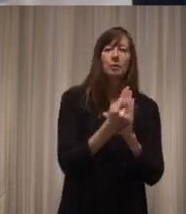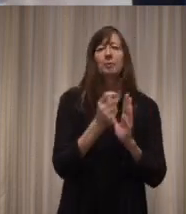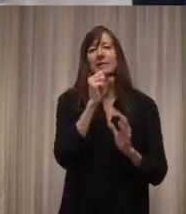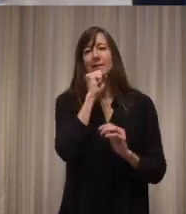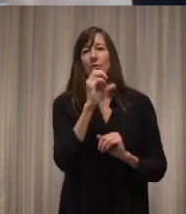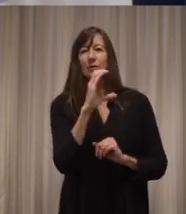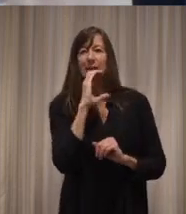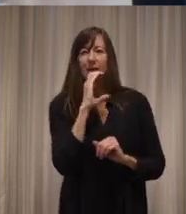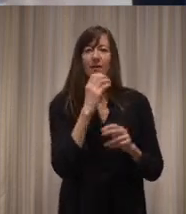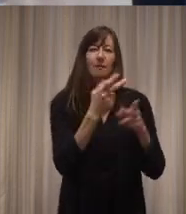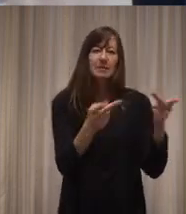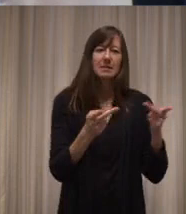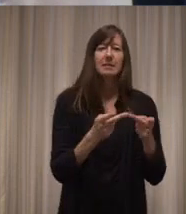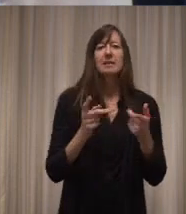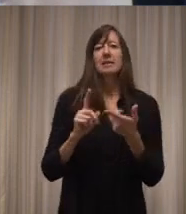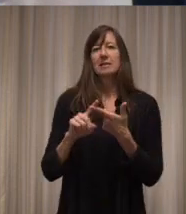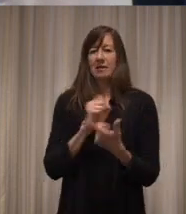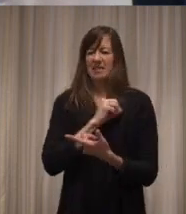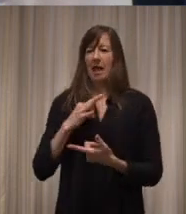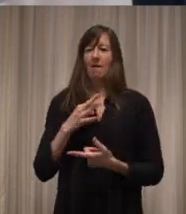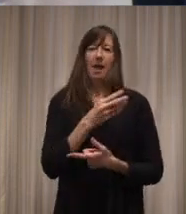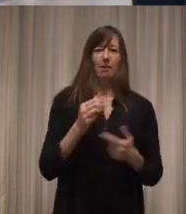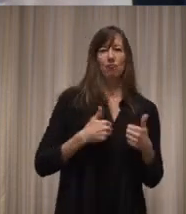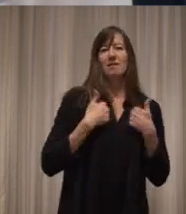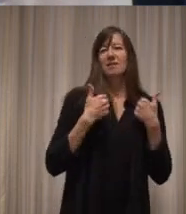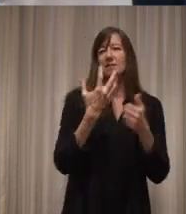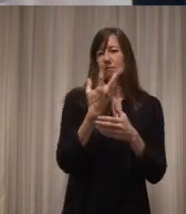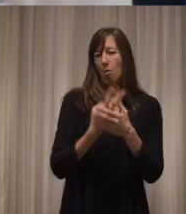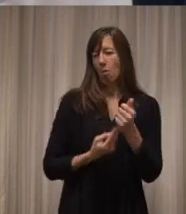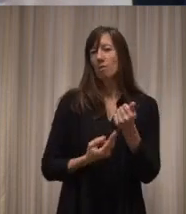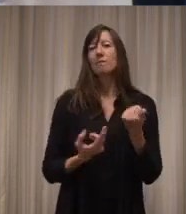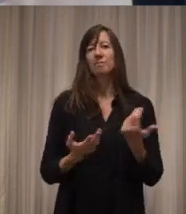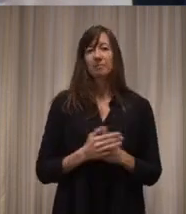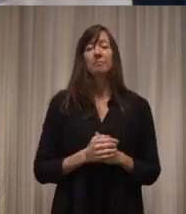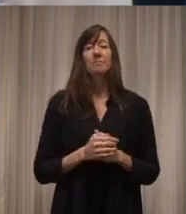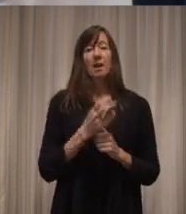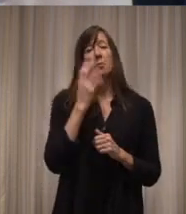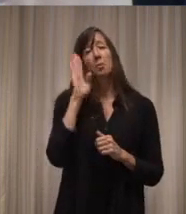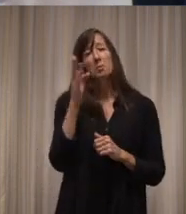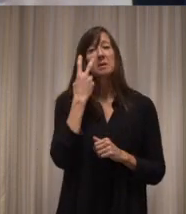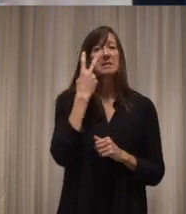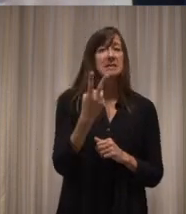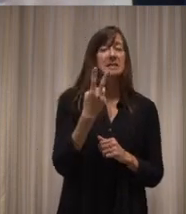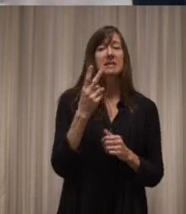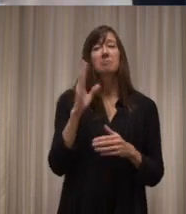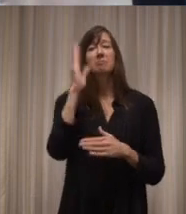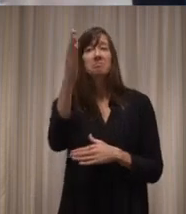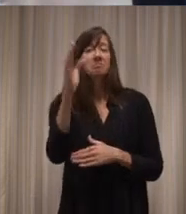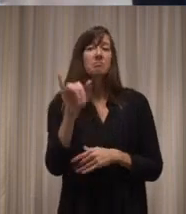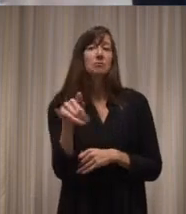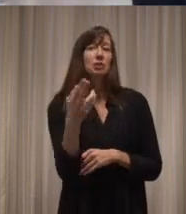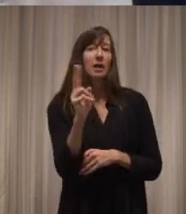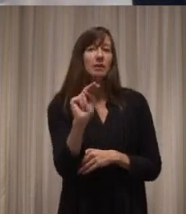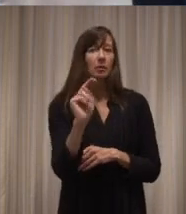which is great news. And then as we shift into phase 2, probably in mid to late January, we'll be expanding even